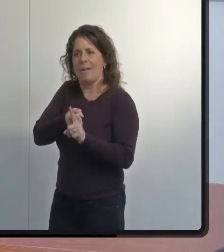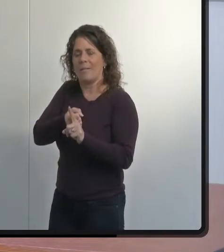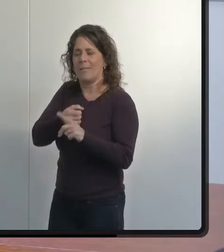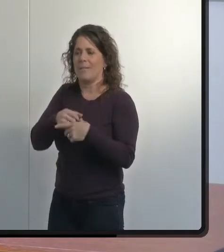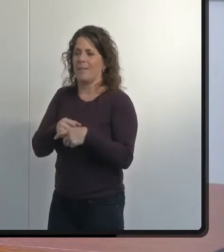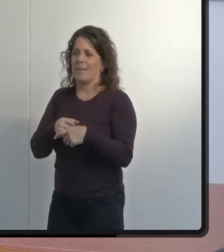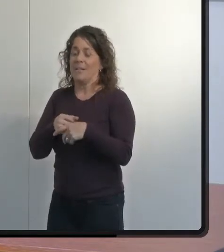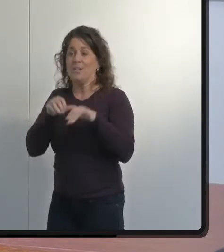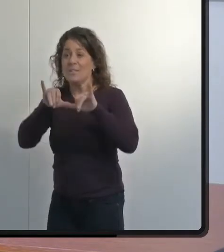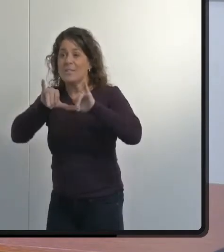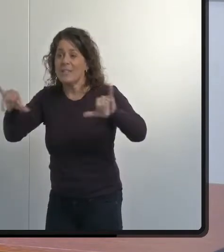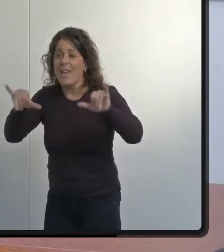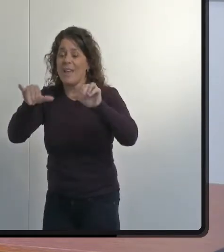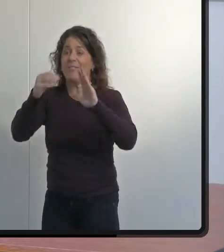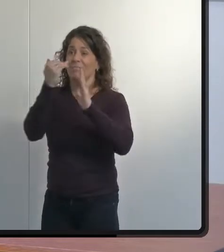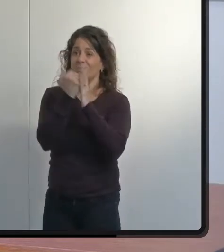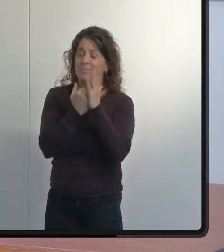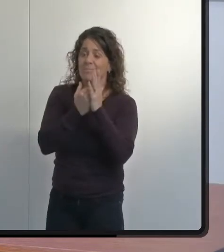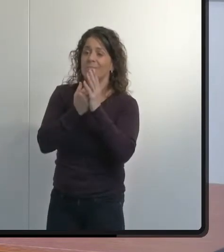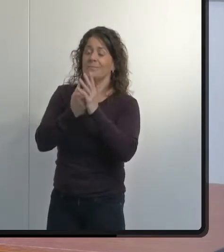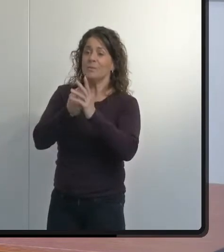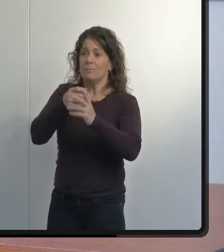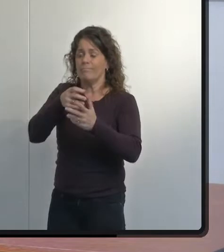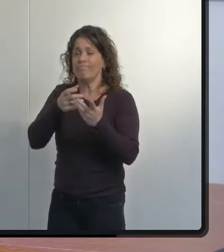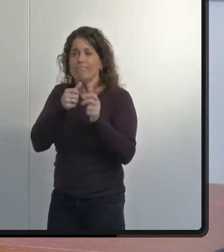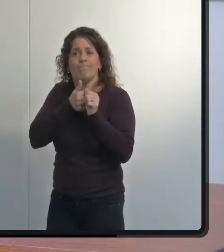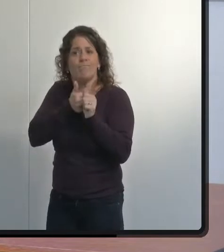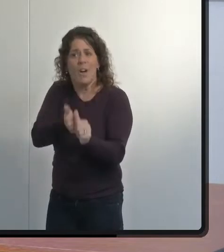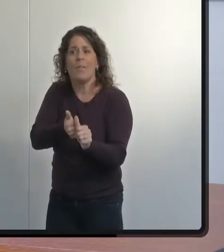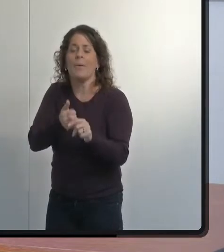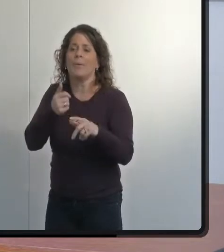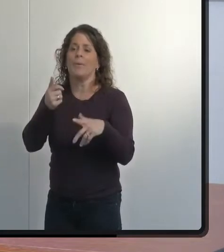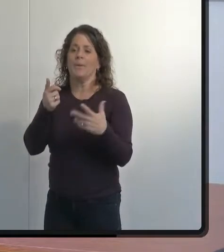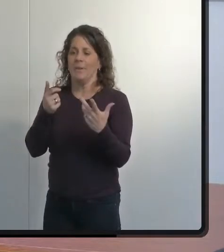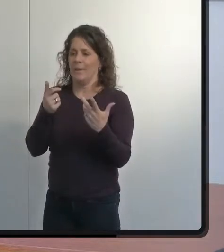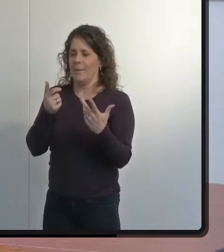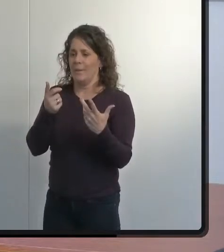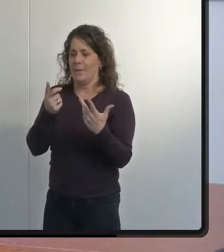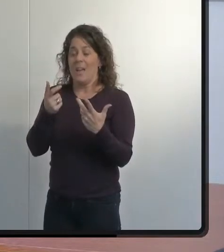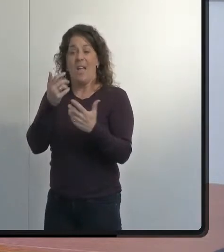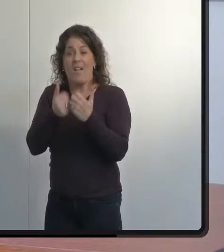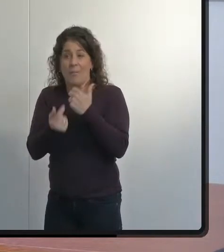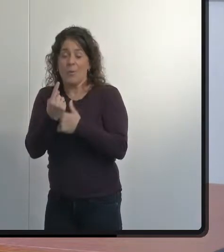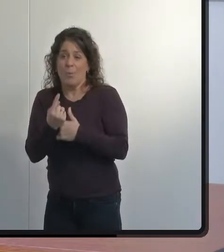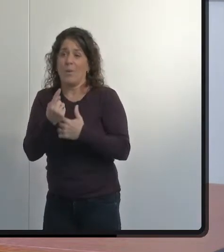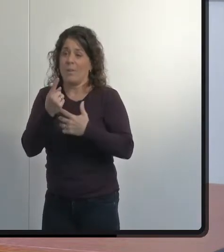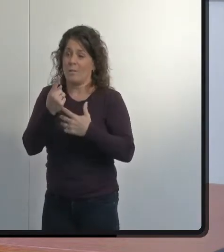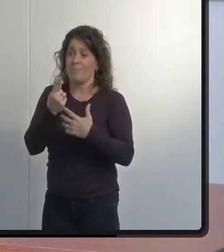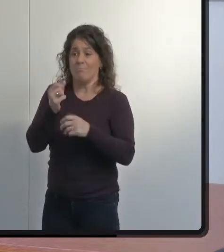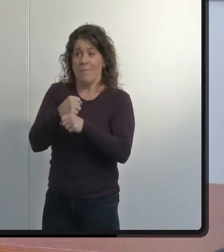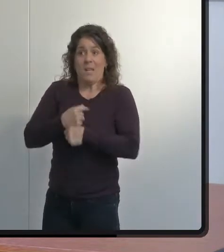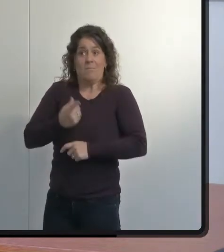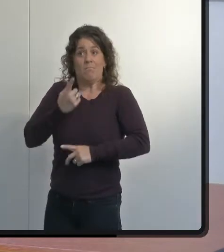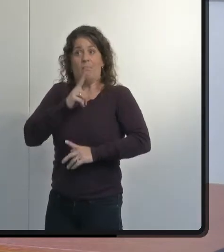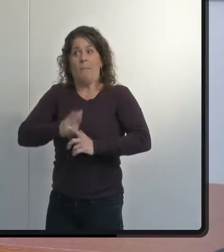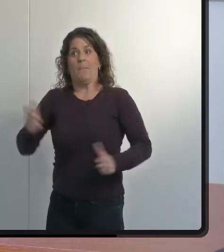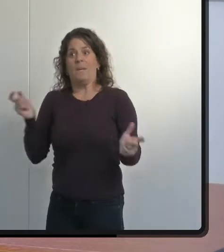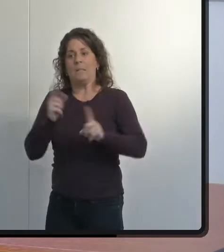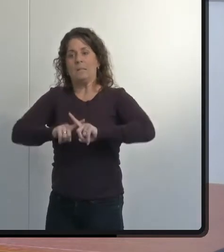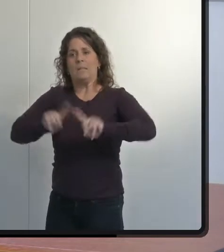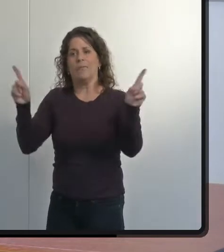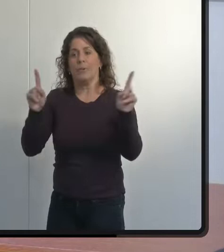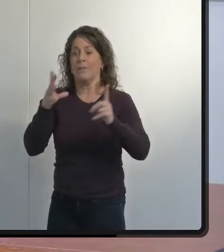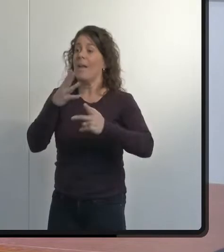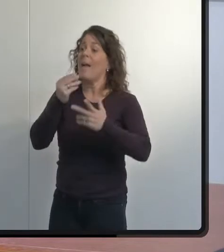Keep in mind that this is not forever, and every person really is making a difference, and it's working in our